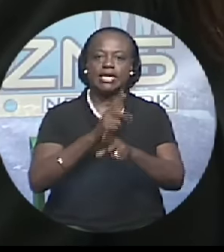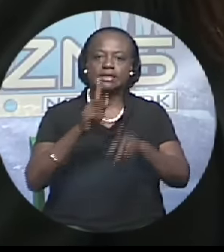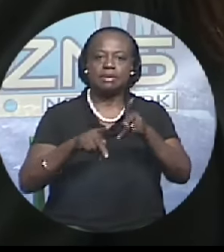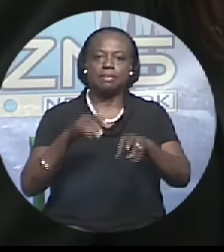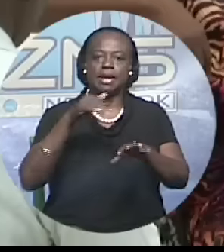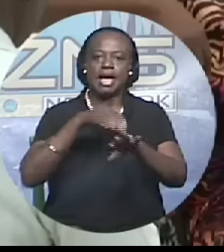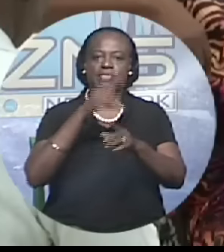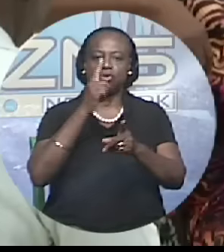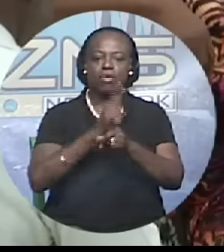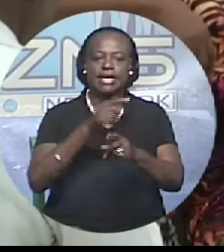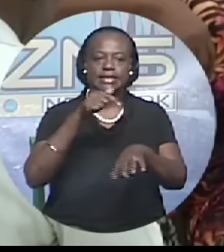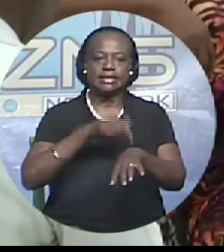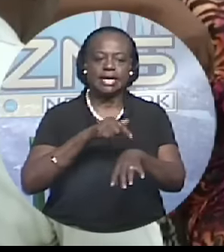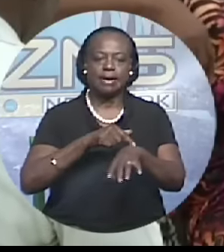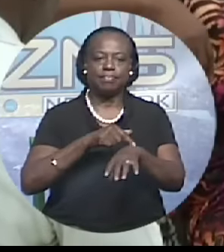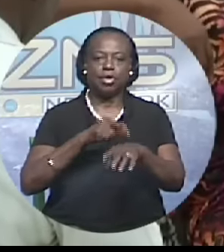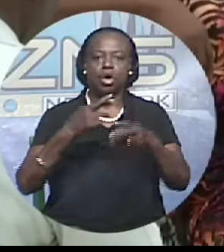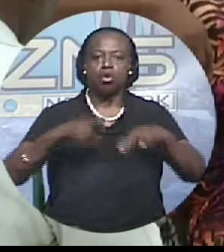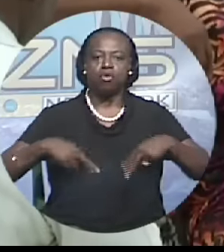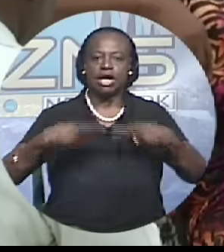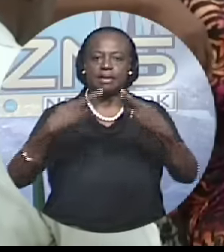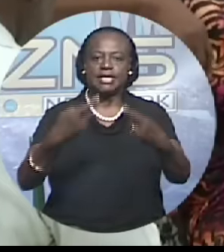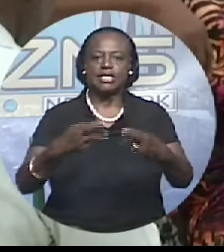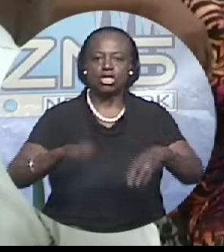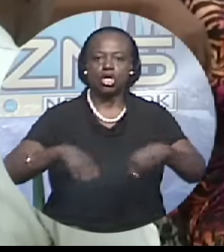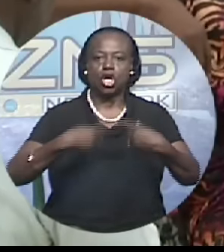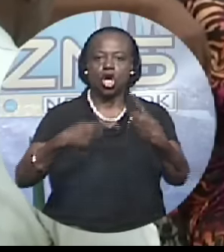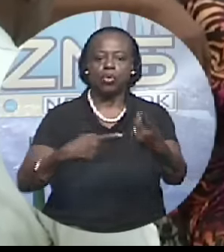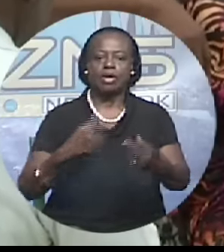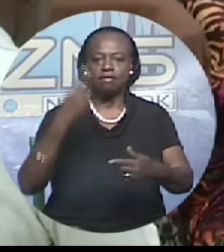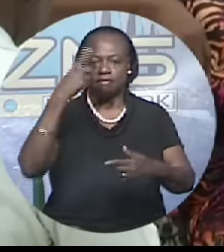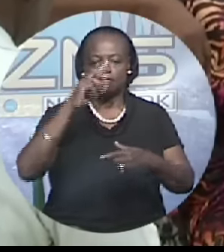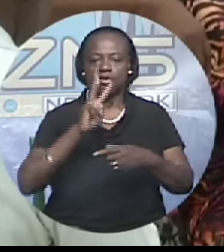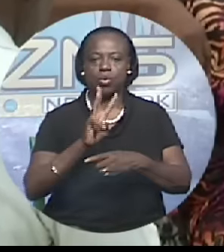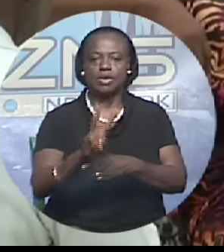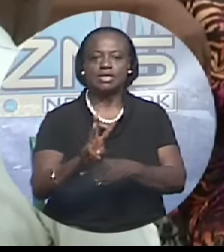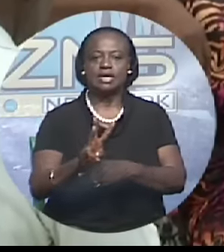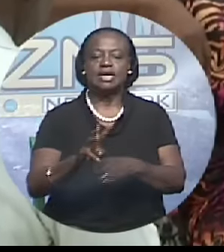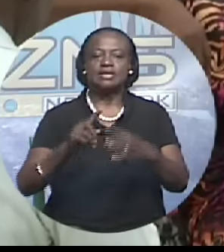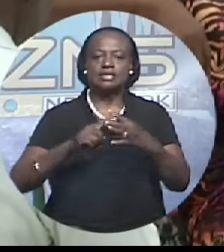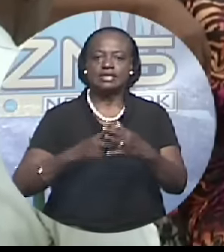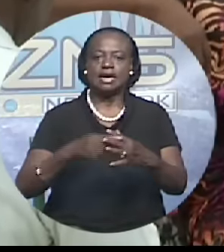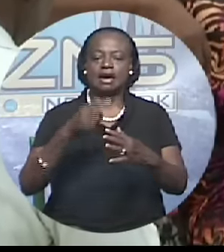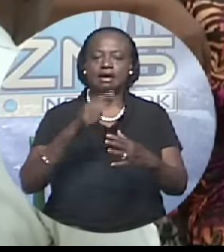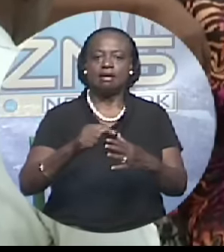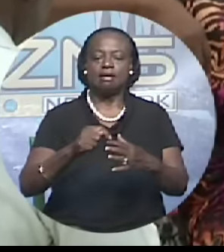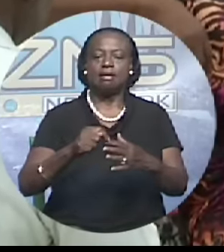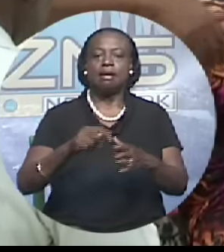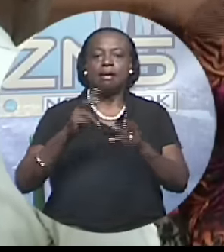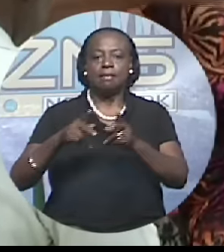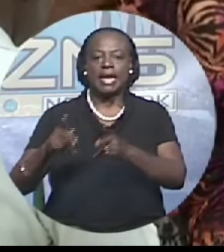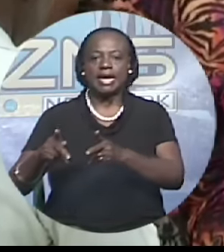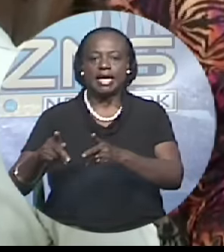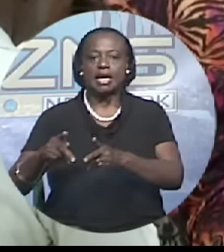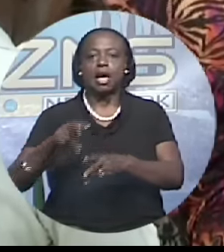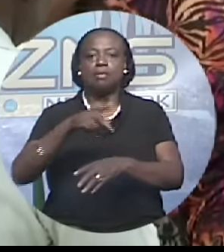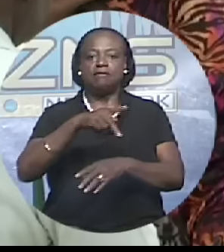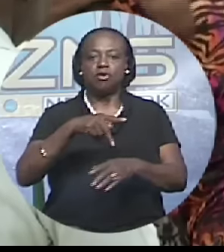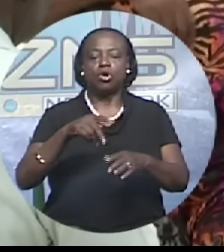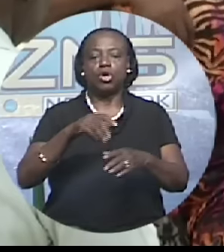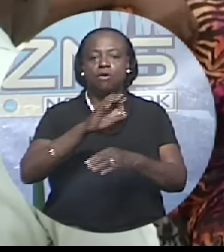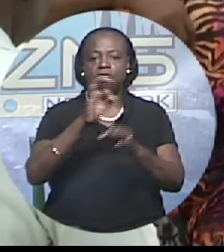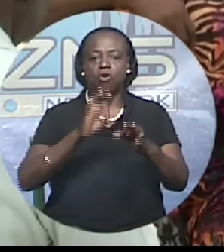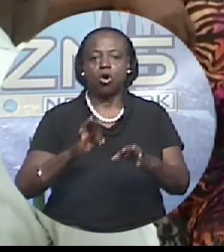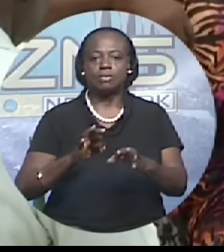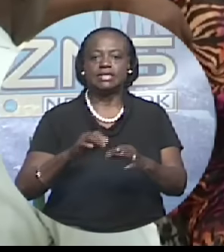right time. The recommendations going forward is to implement a discharge planning portfolio of forms until we get